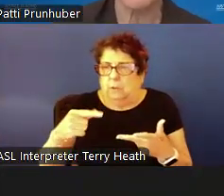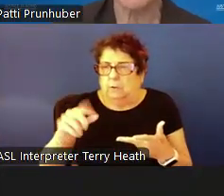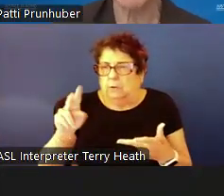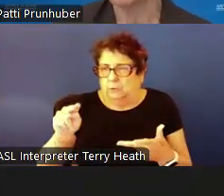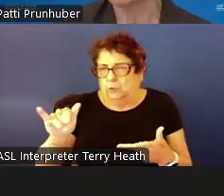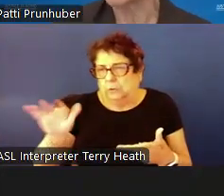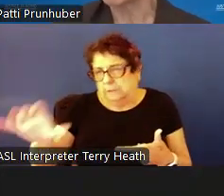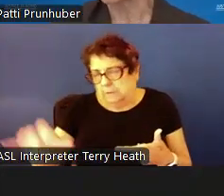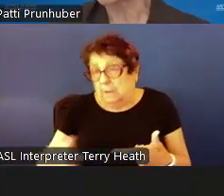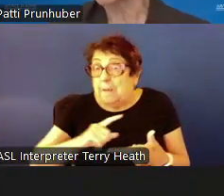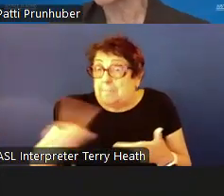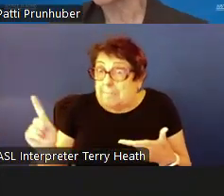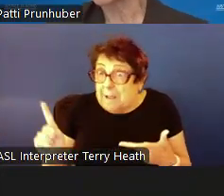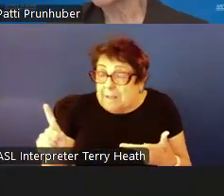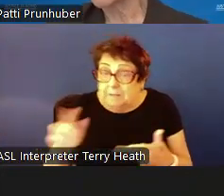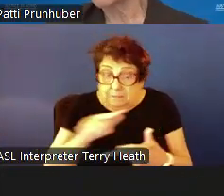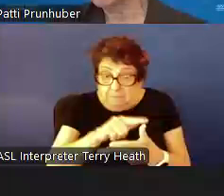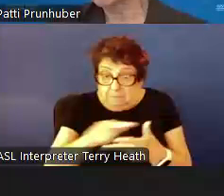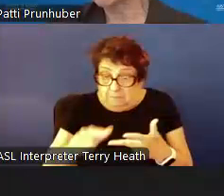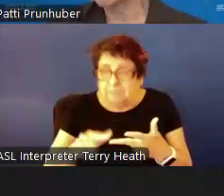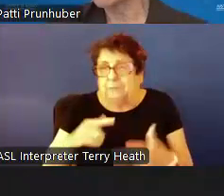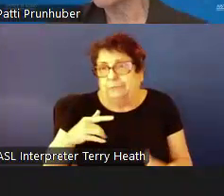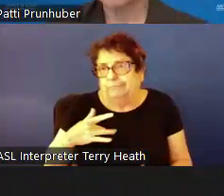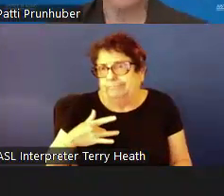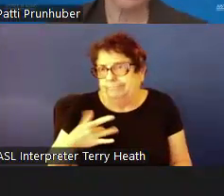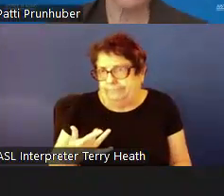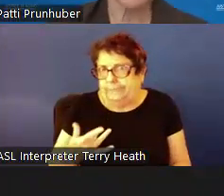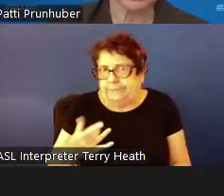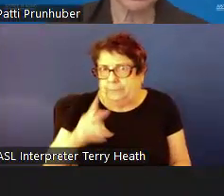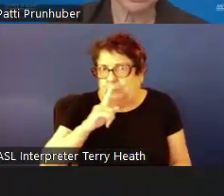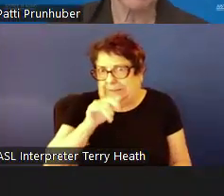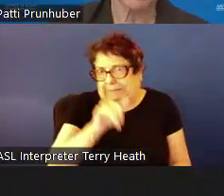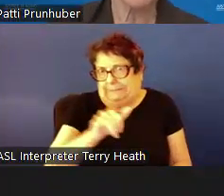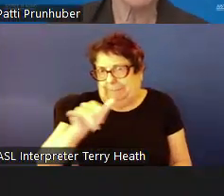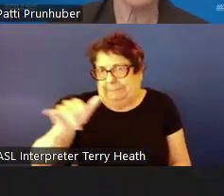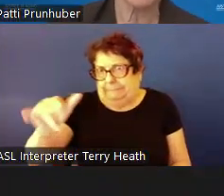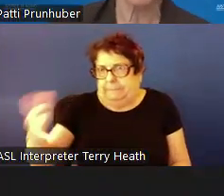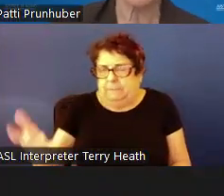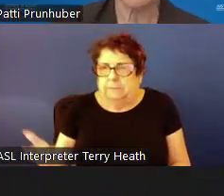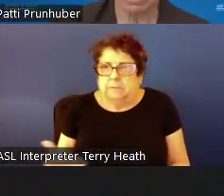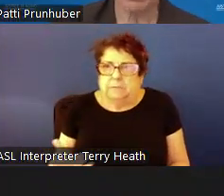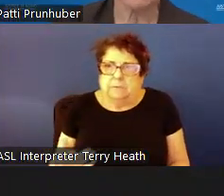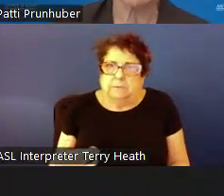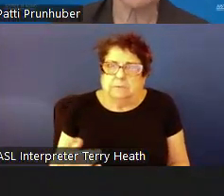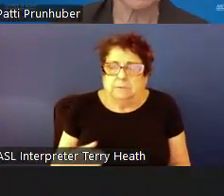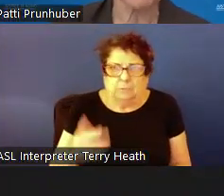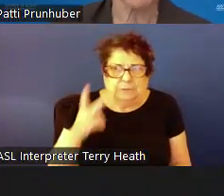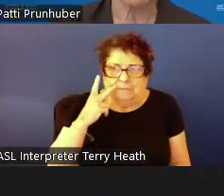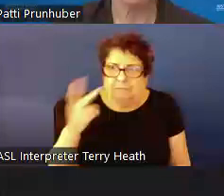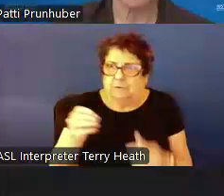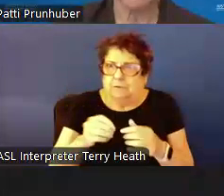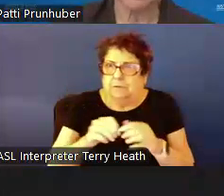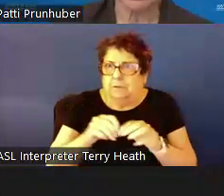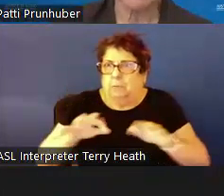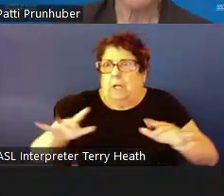is very similar in all of these various cities. And we've seen it spread outside of these